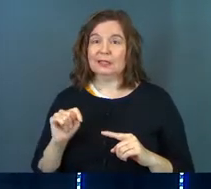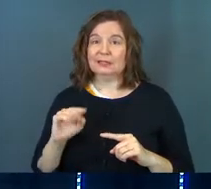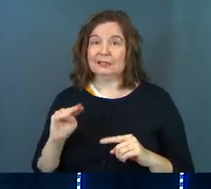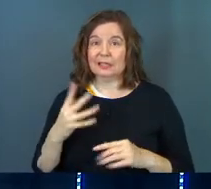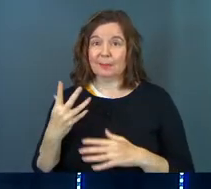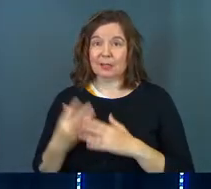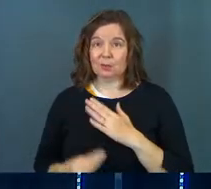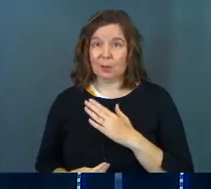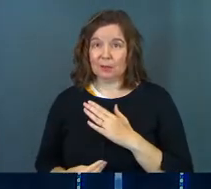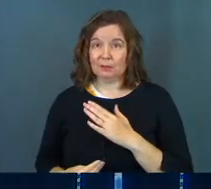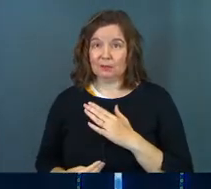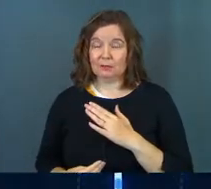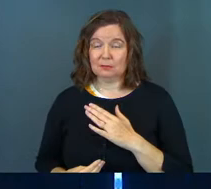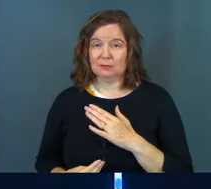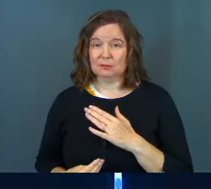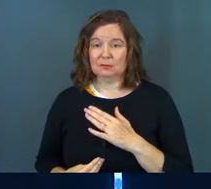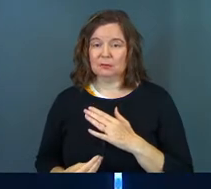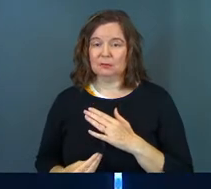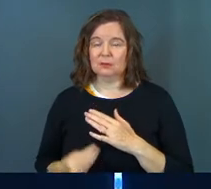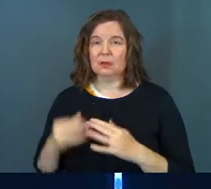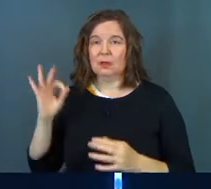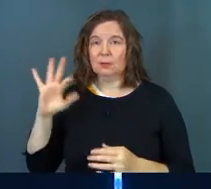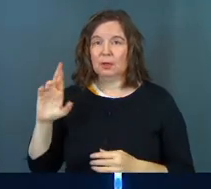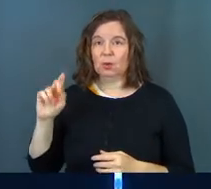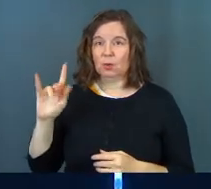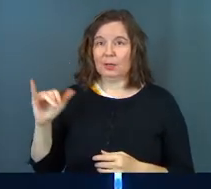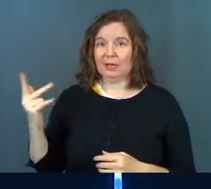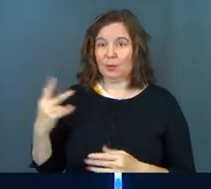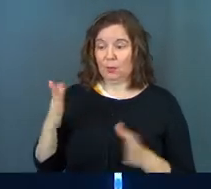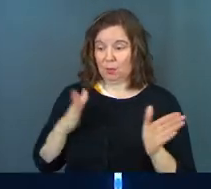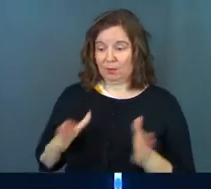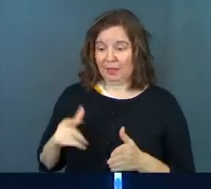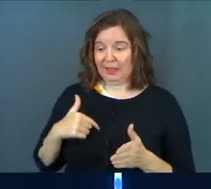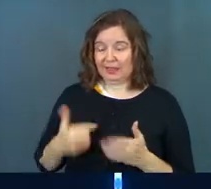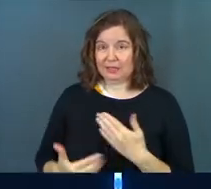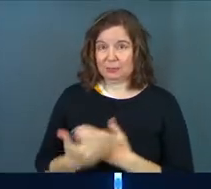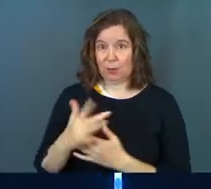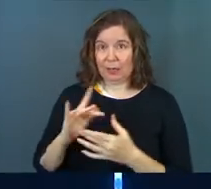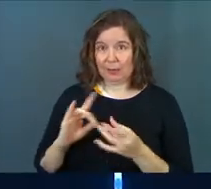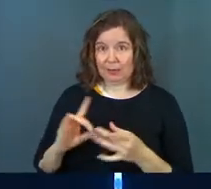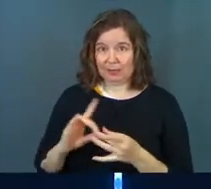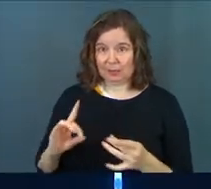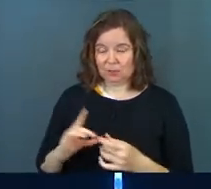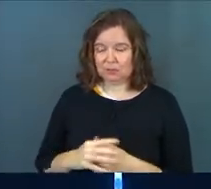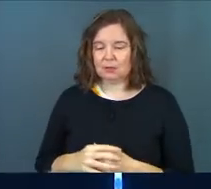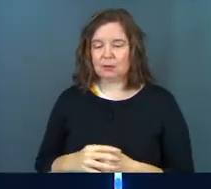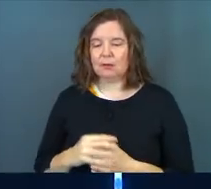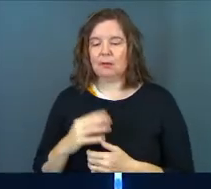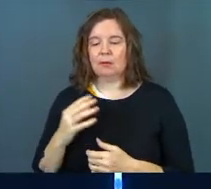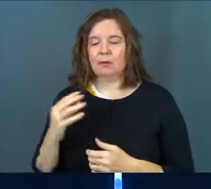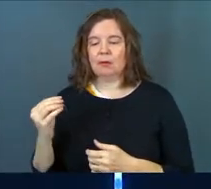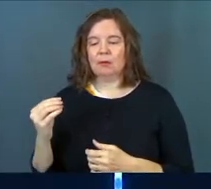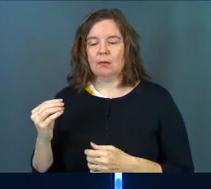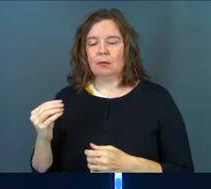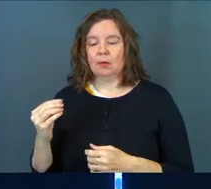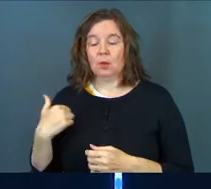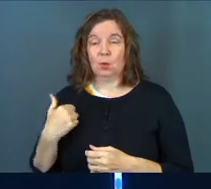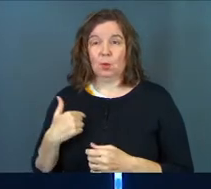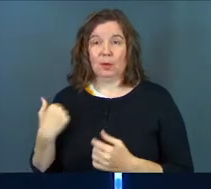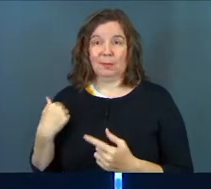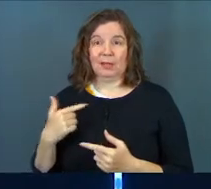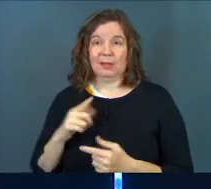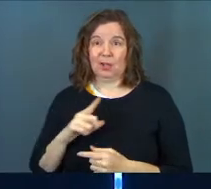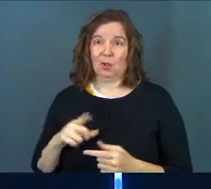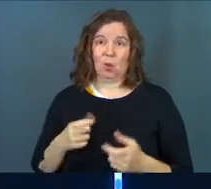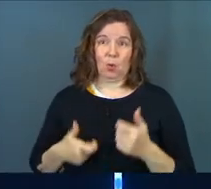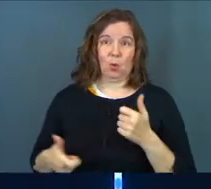when Tim passed away, Pastor Ricky and I were talking, we were planning this morning's message, and we've been in